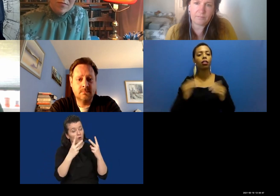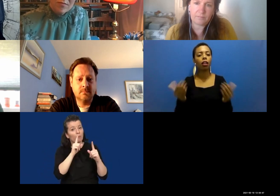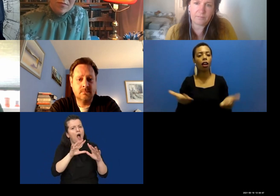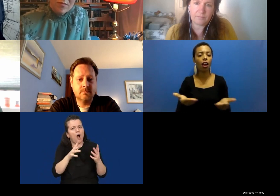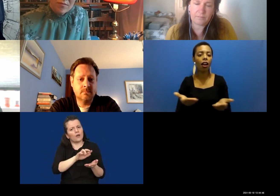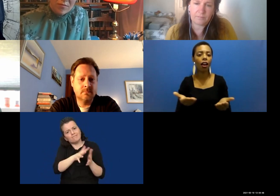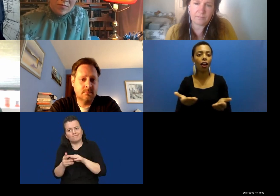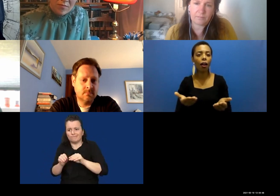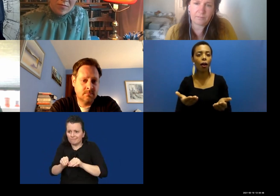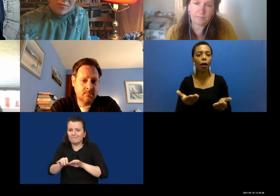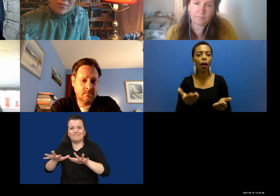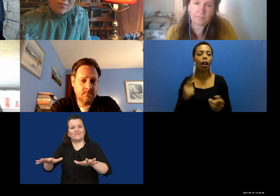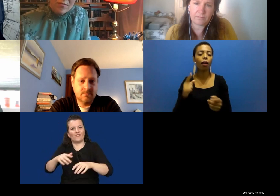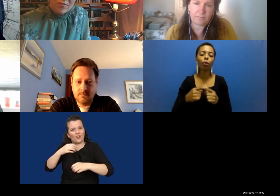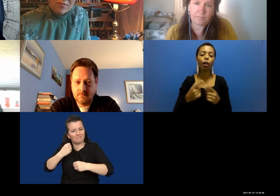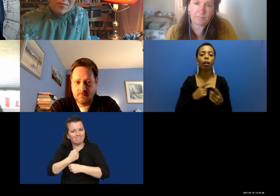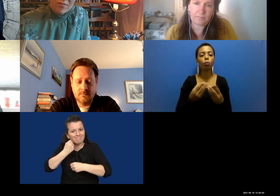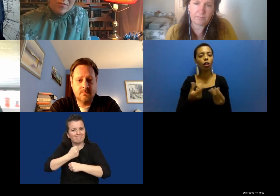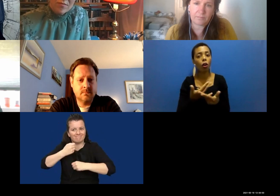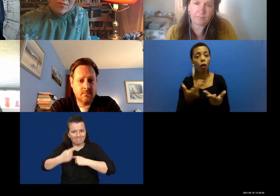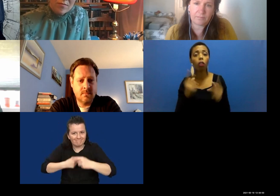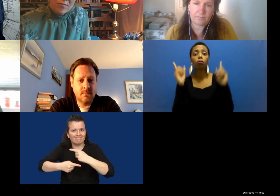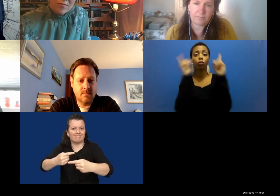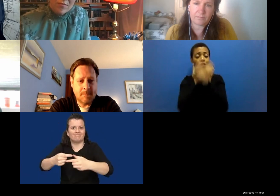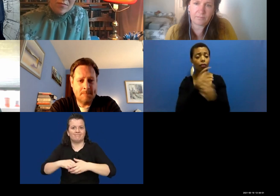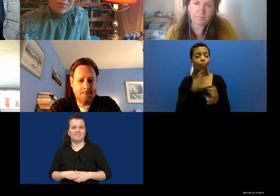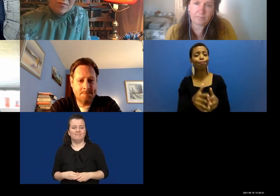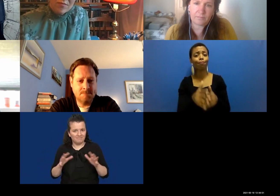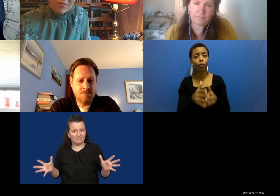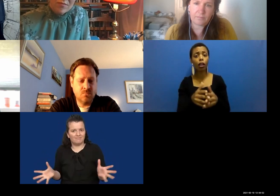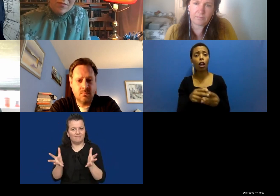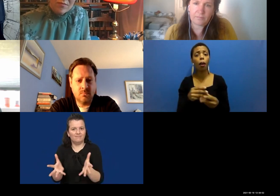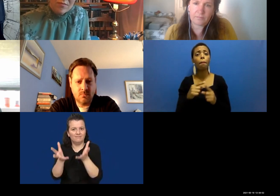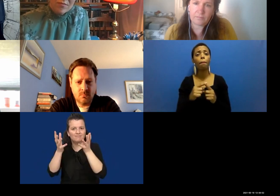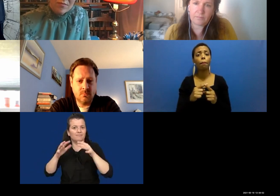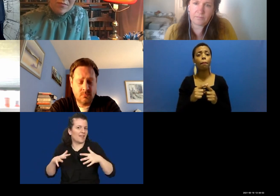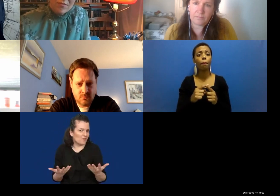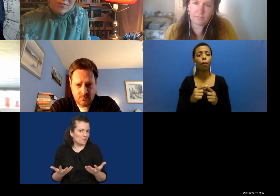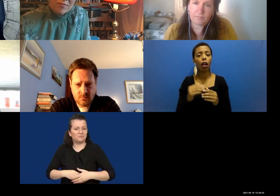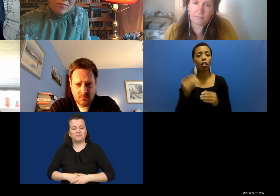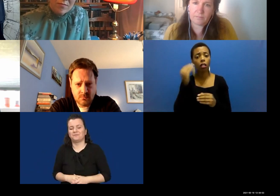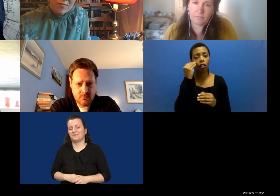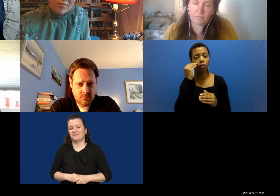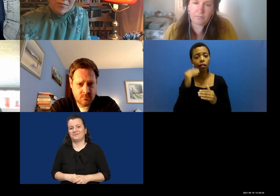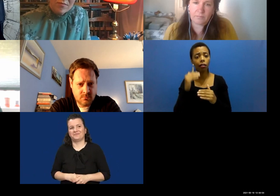and vagaries of that. And we look forward to